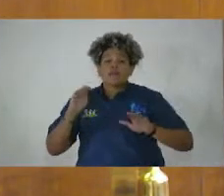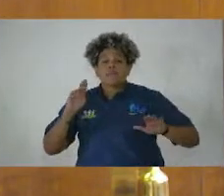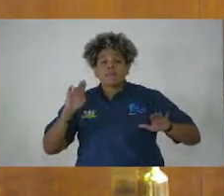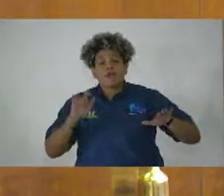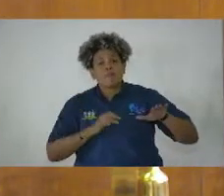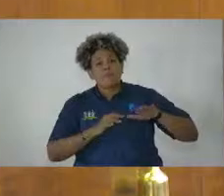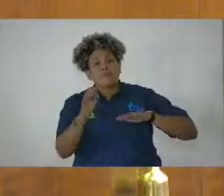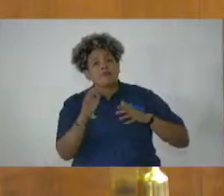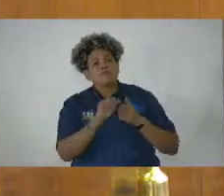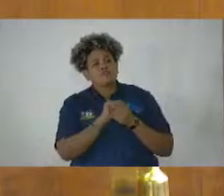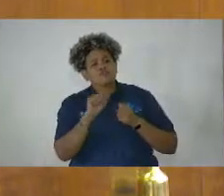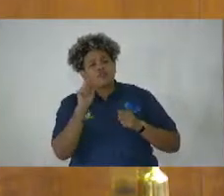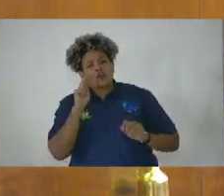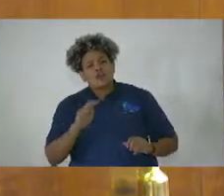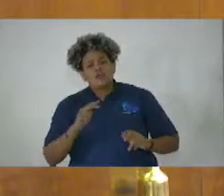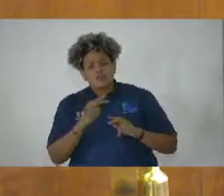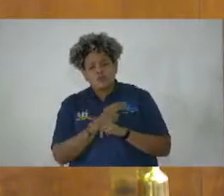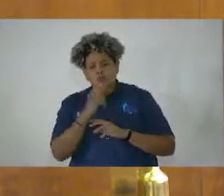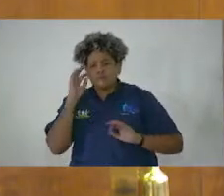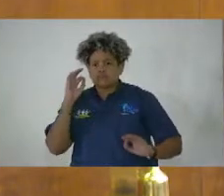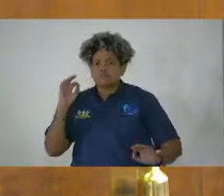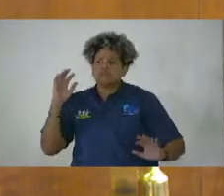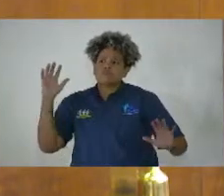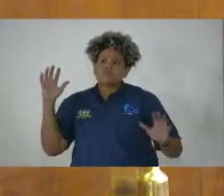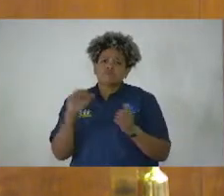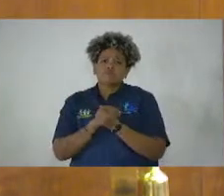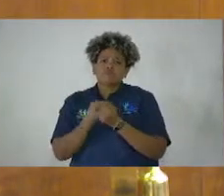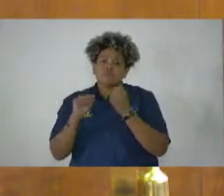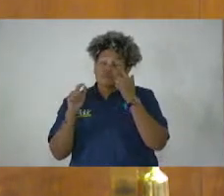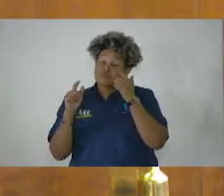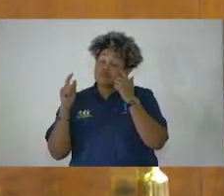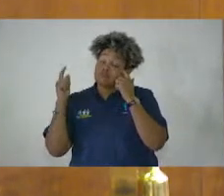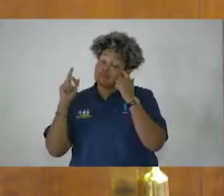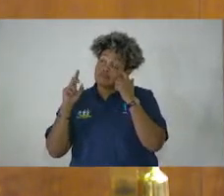the most devastating hurricane to impact Jamaica since Hurricane Dean